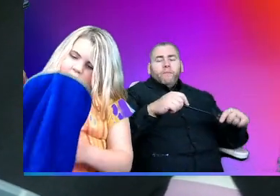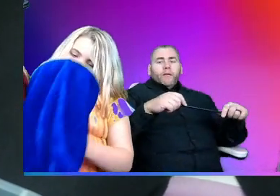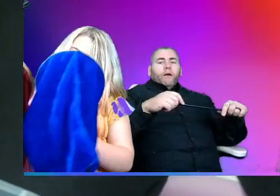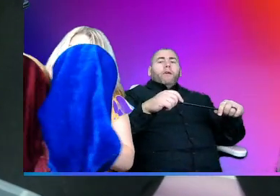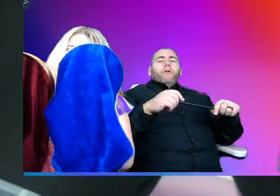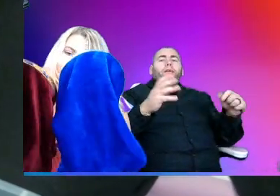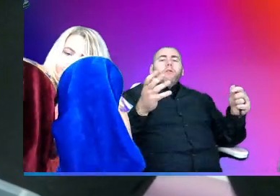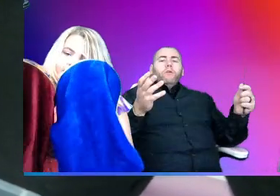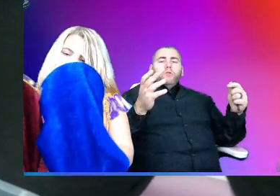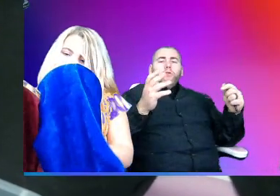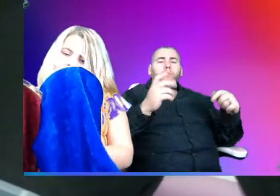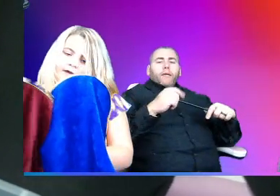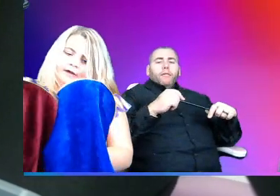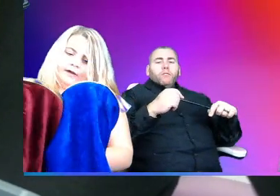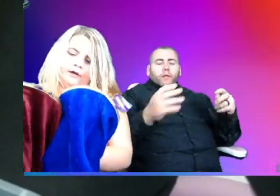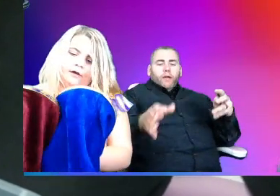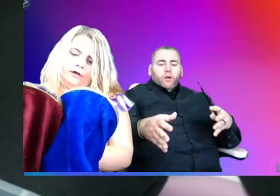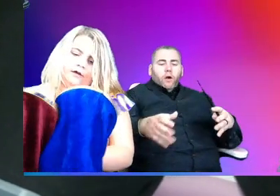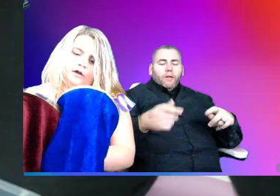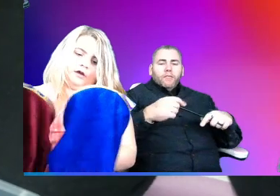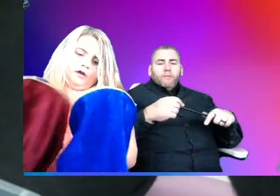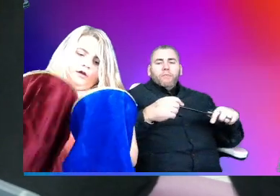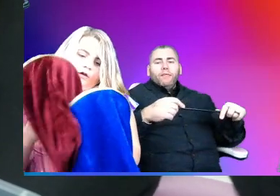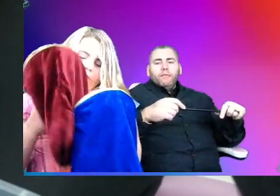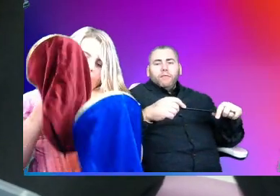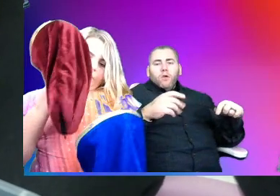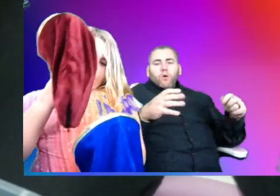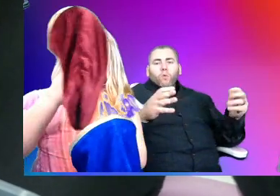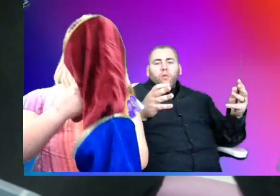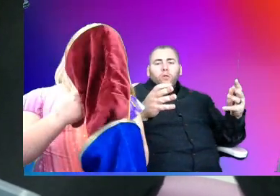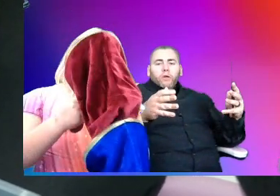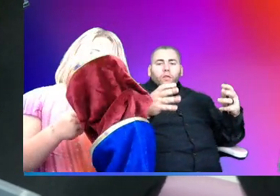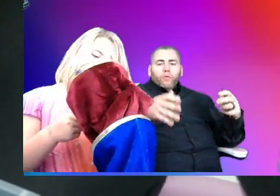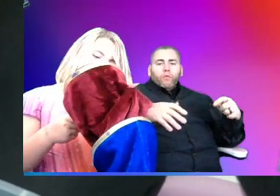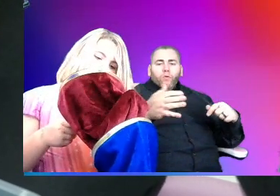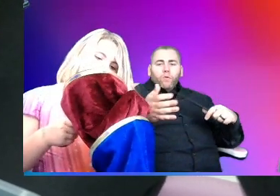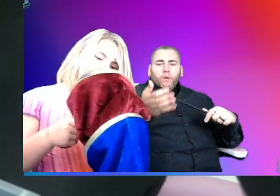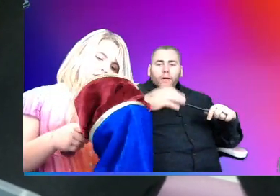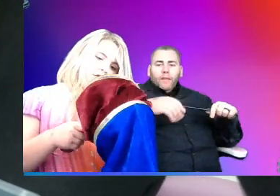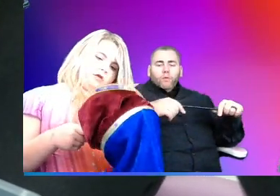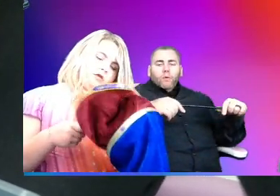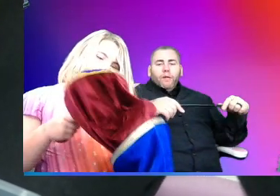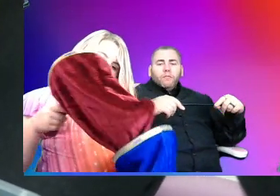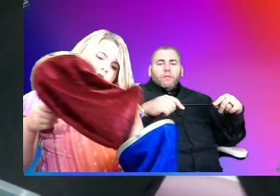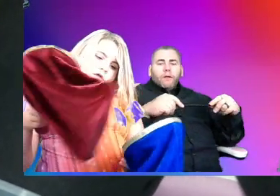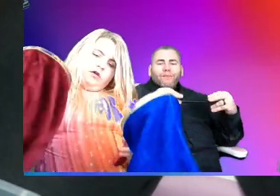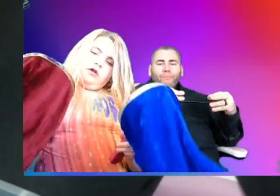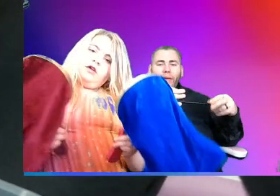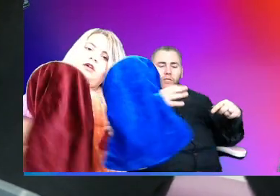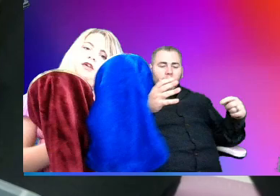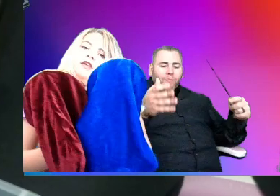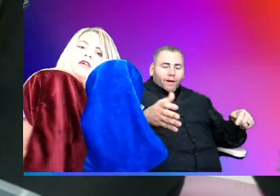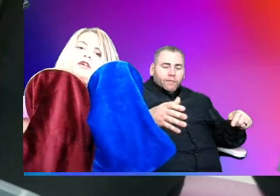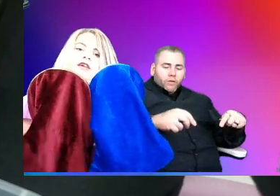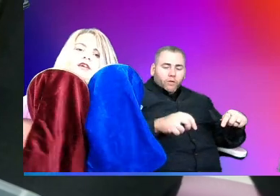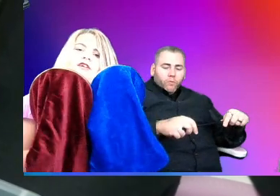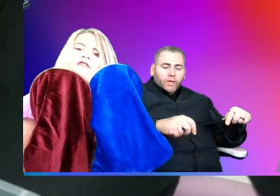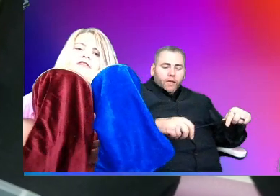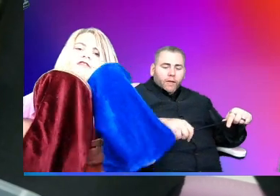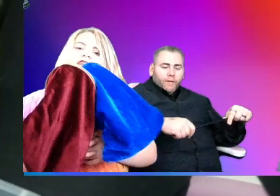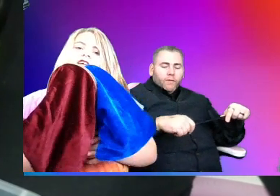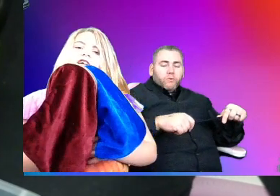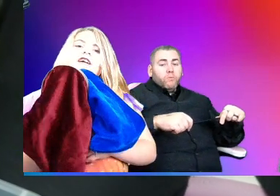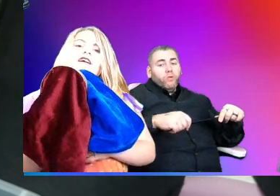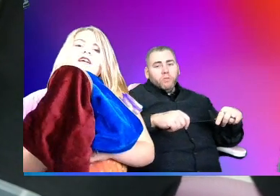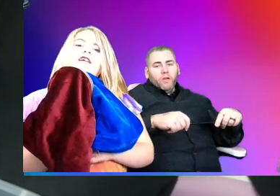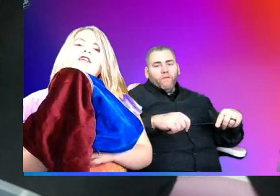Howdy, howdy, everybody out there in YouTube land. So yeah, you caught us in the mix. We're looking through my little one's magic box here. We're going to